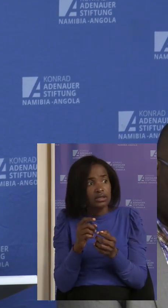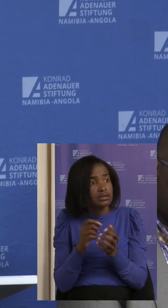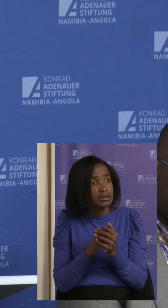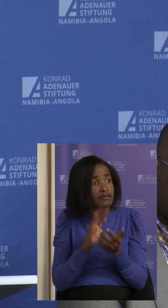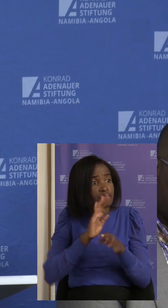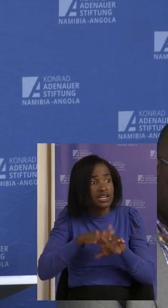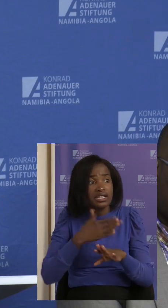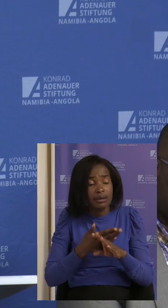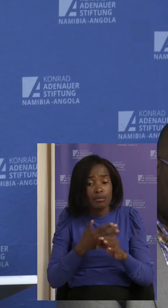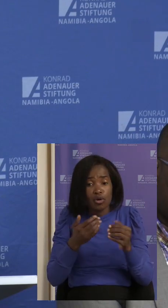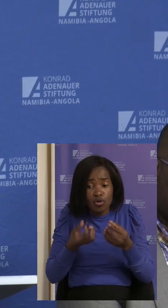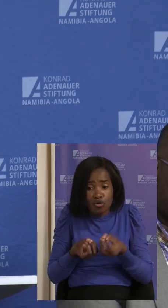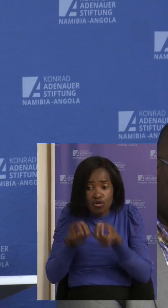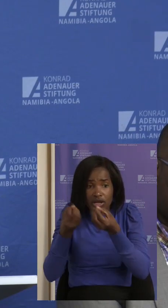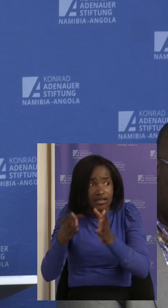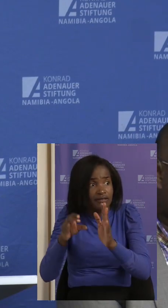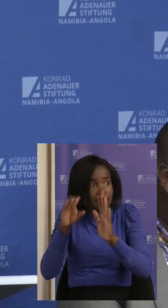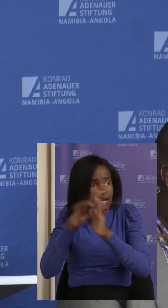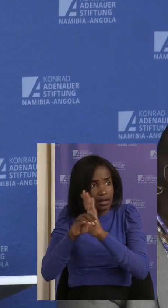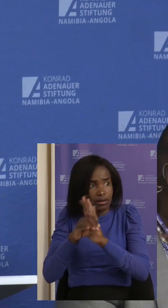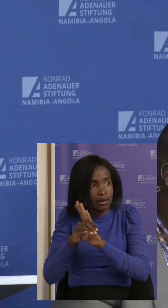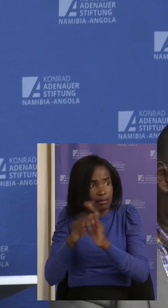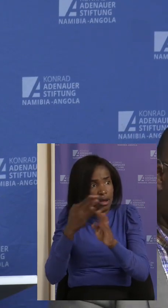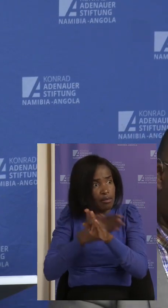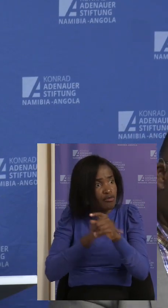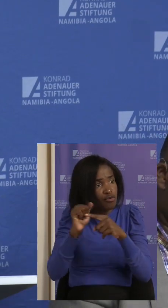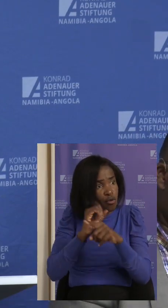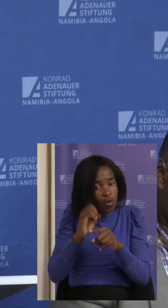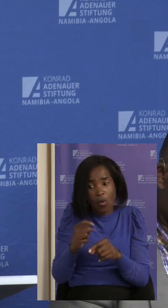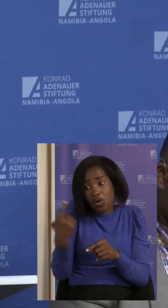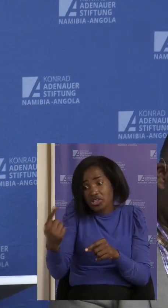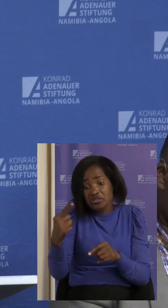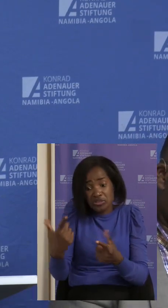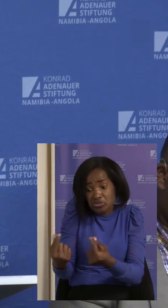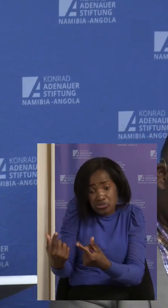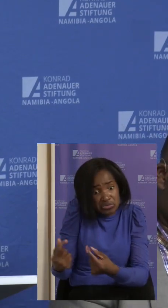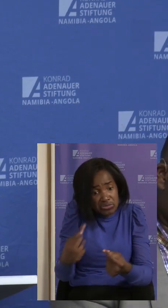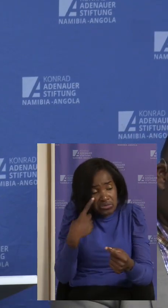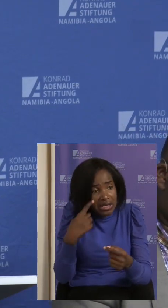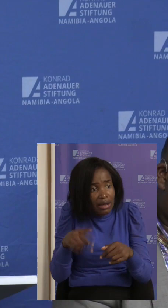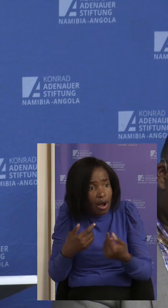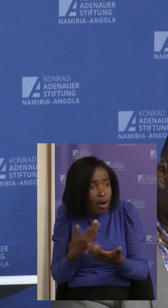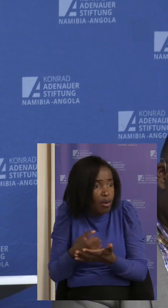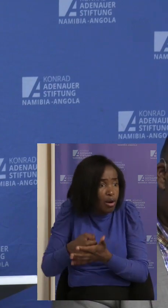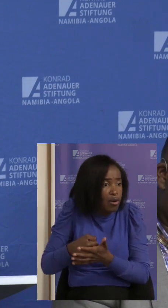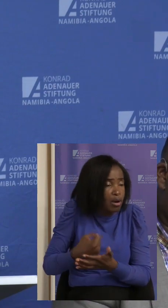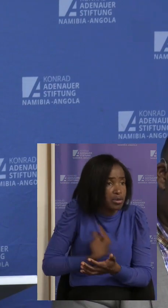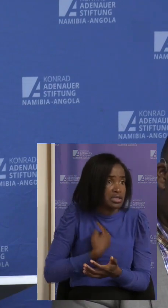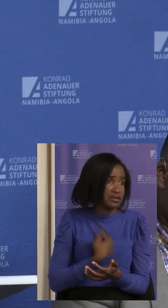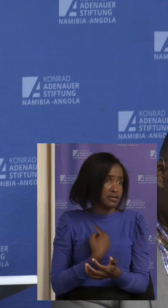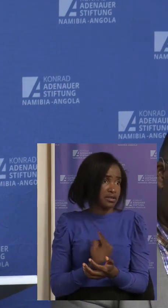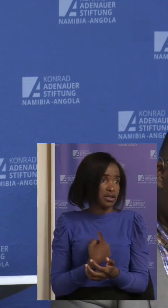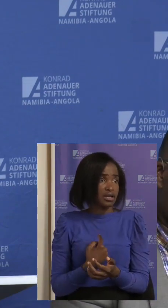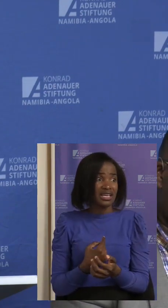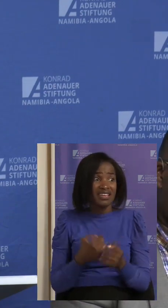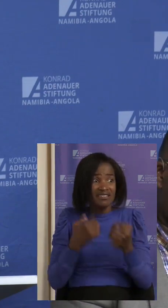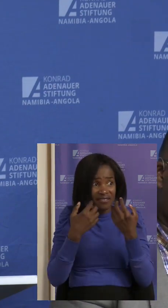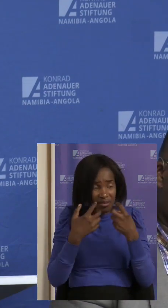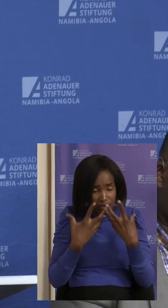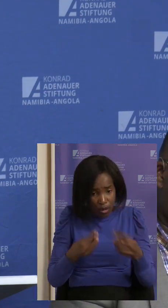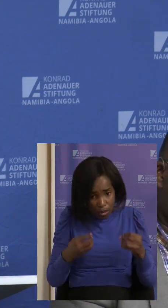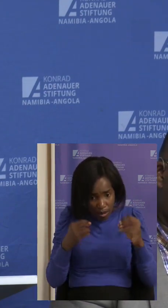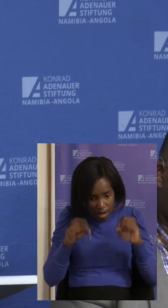have to navigate and find their way. So if we don't address these things now already, with interventions that are taking place now and